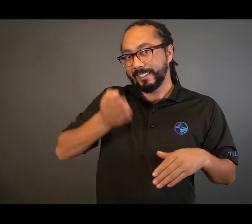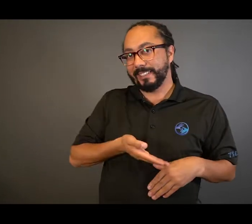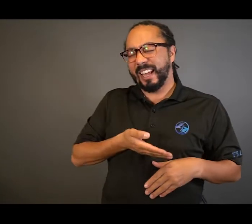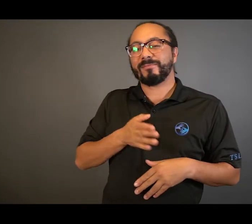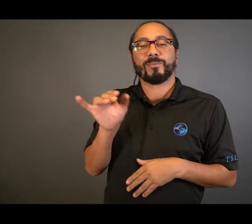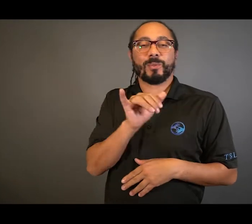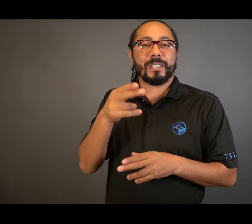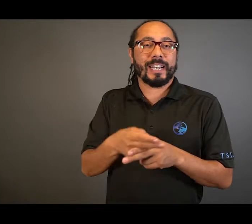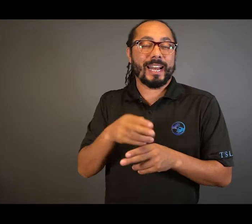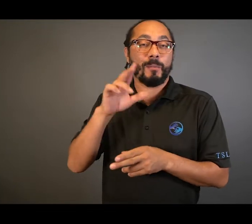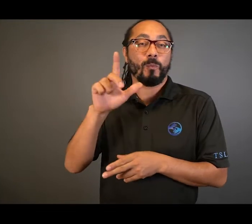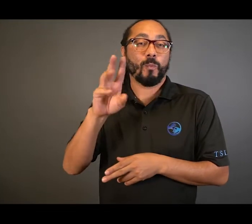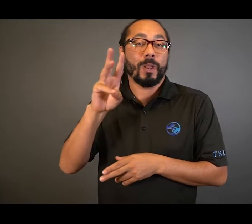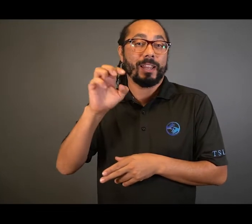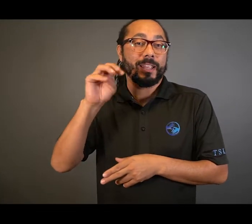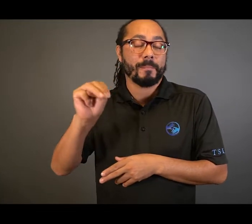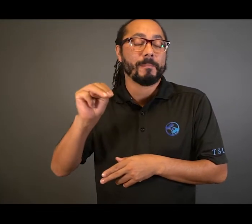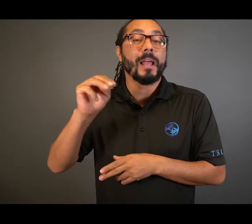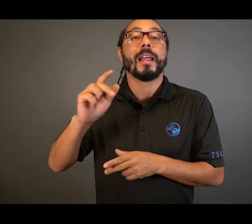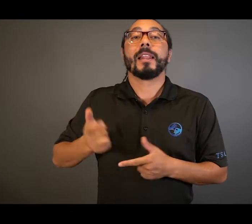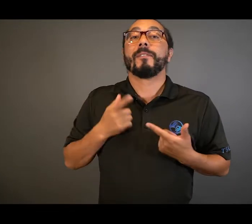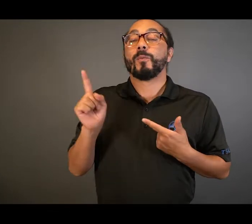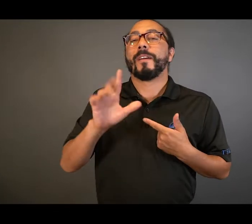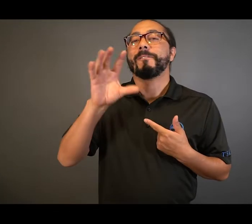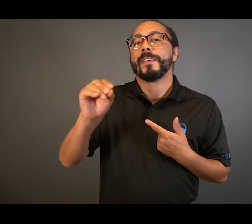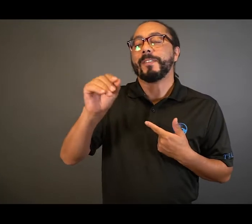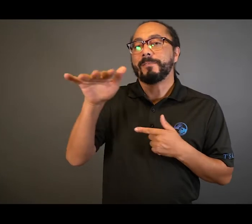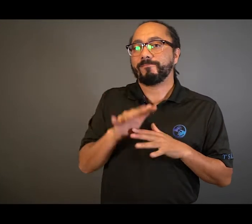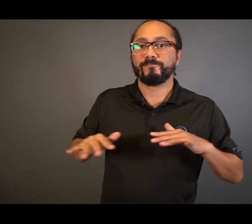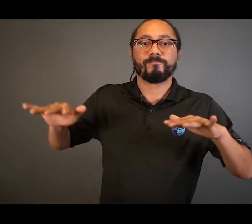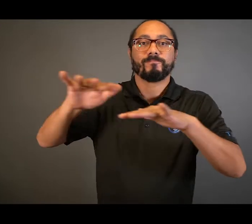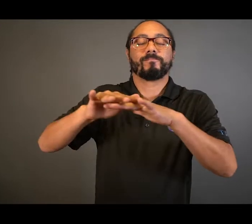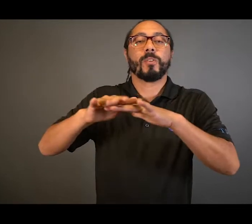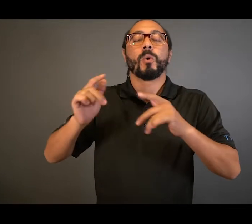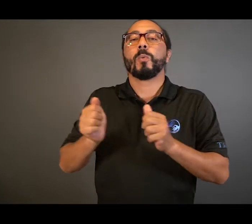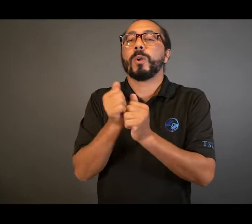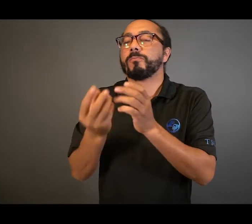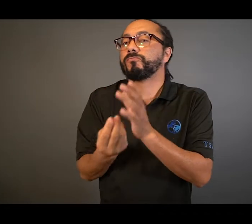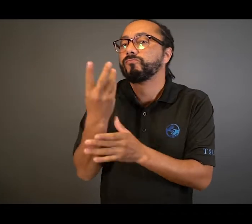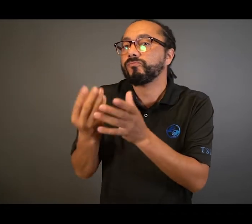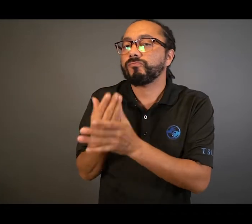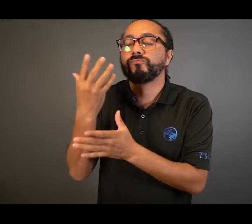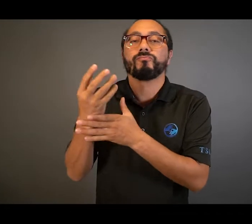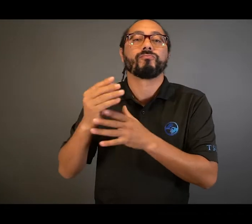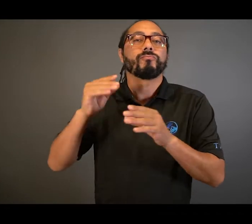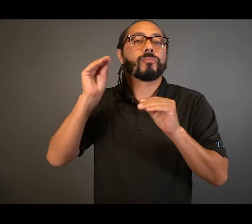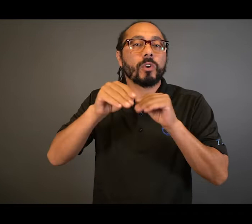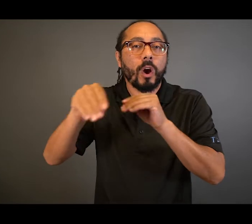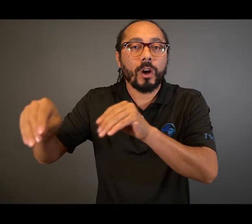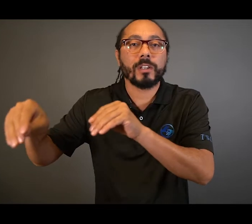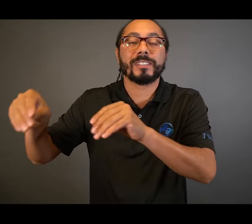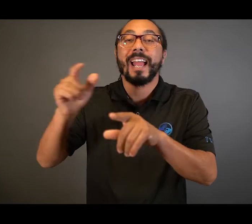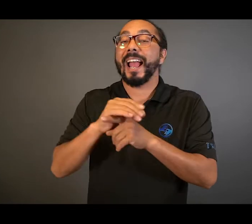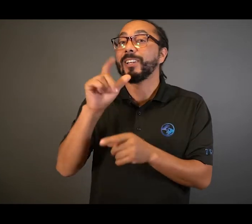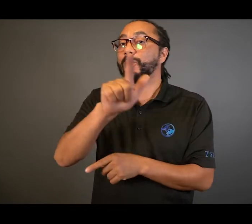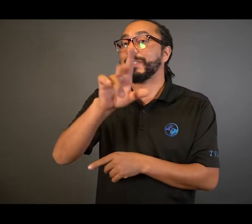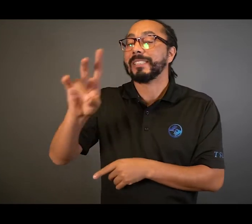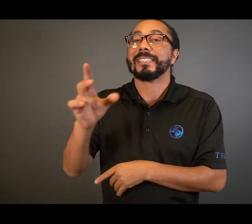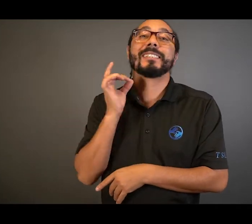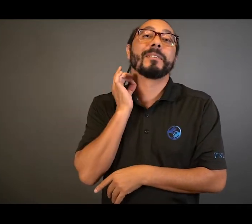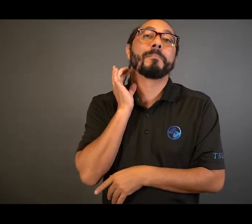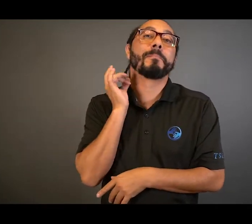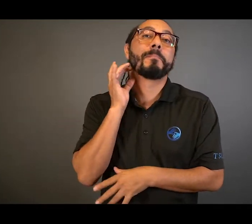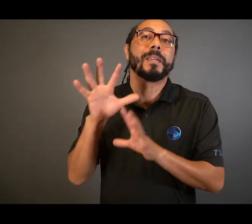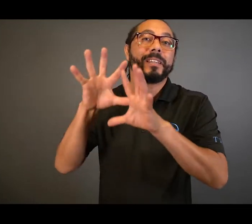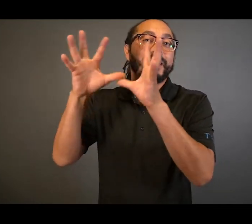son, also named William, lived on a 50-acre farm with livestock, gardens, orchards, and